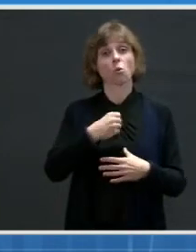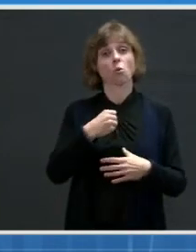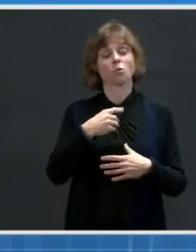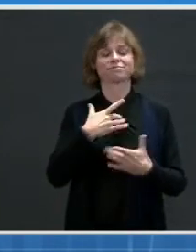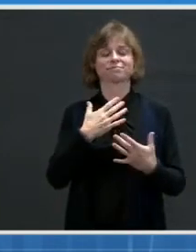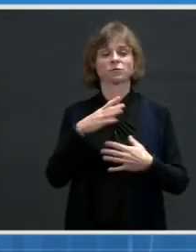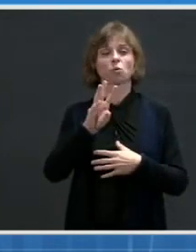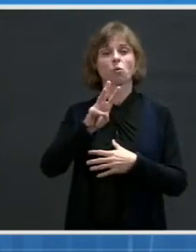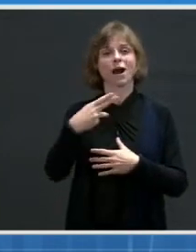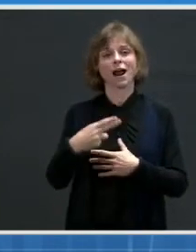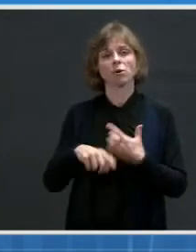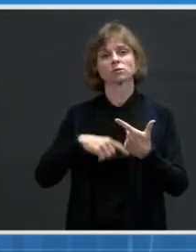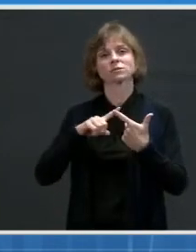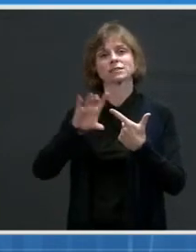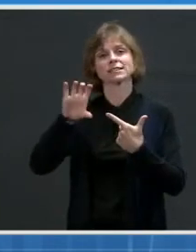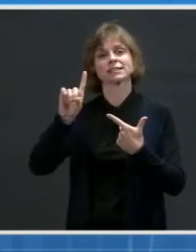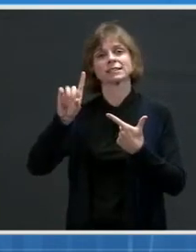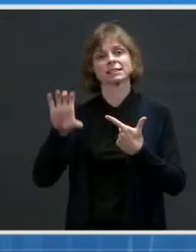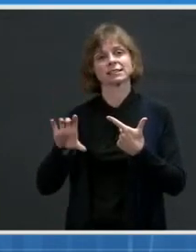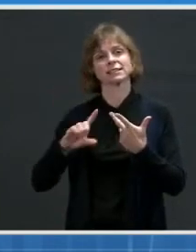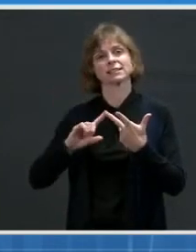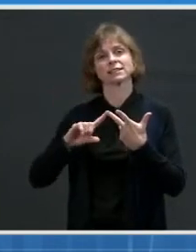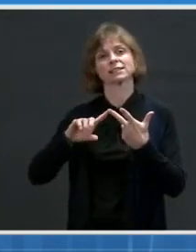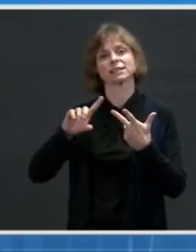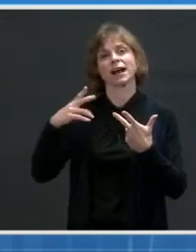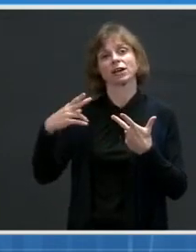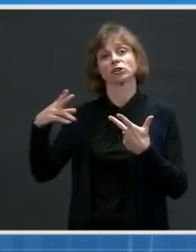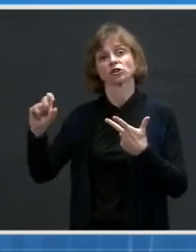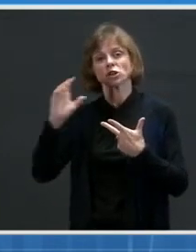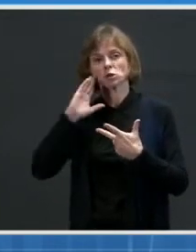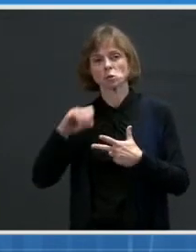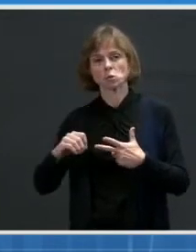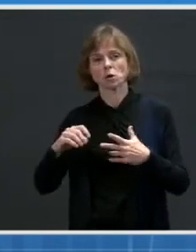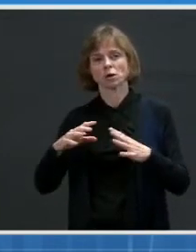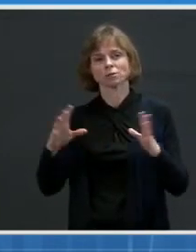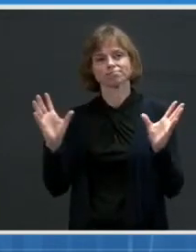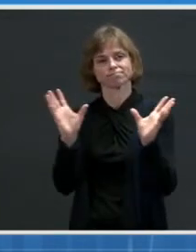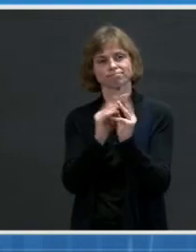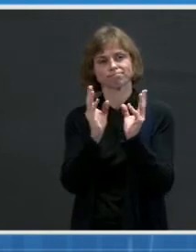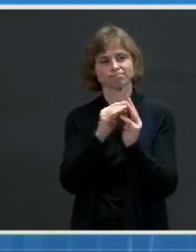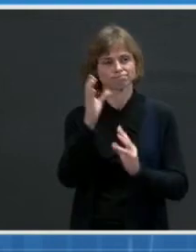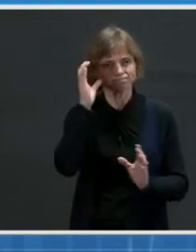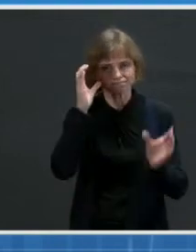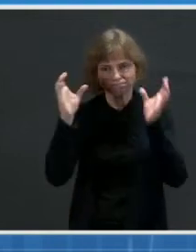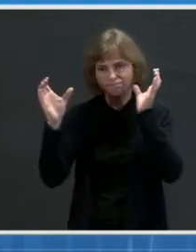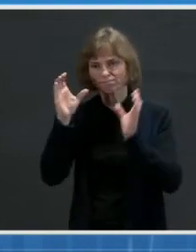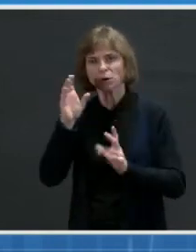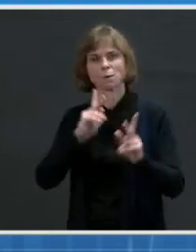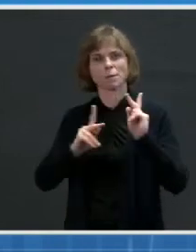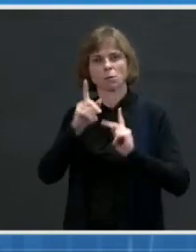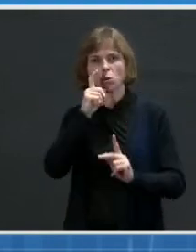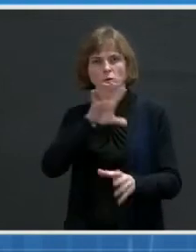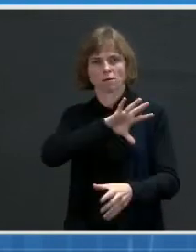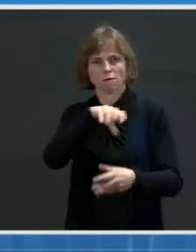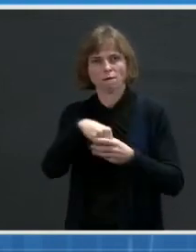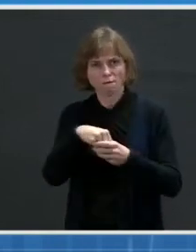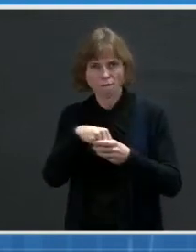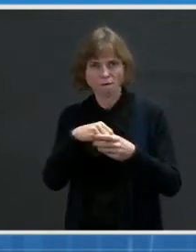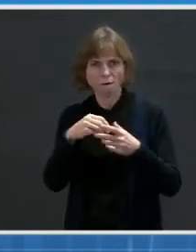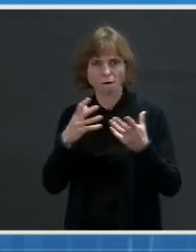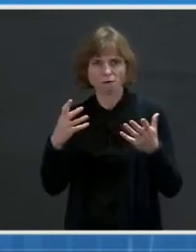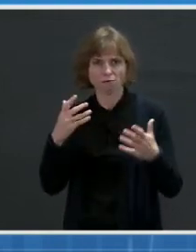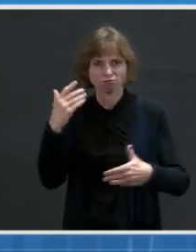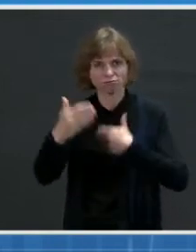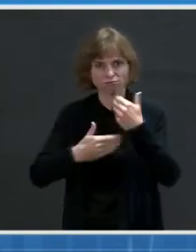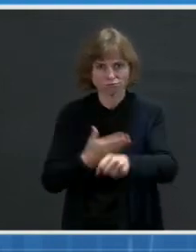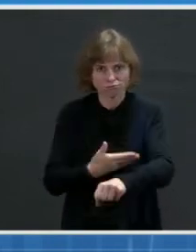listening sessions with key stakeholder groups. These meetings will be led by Dr. Nunez-Smith, who is leading our equity